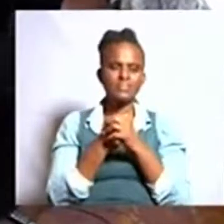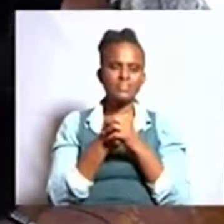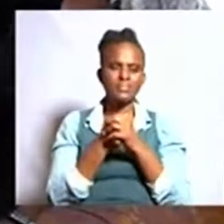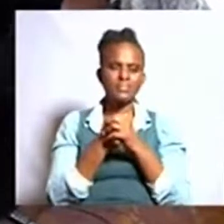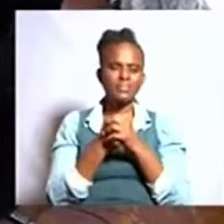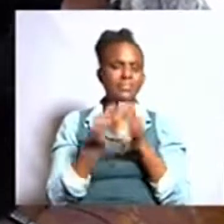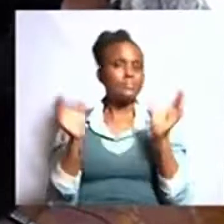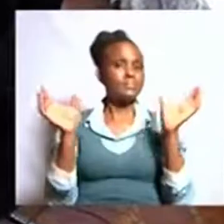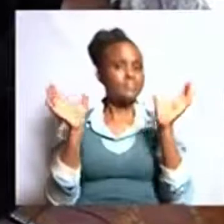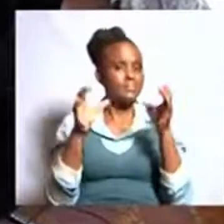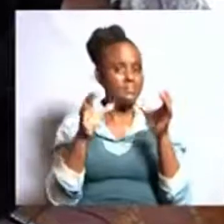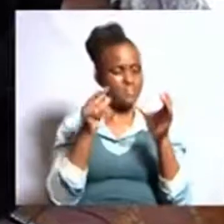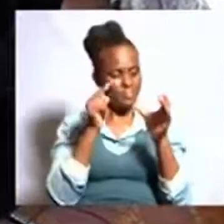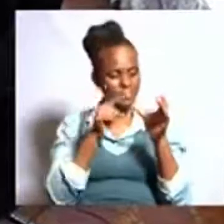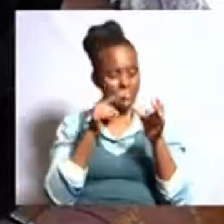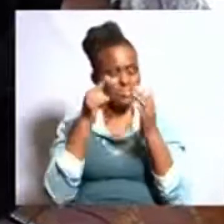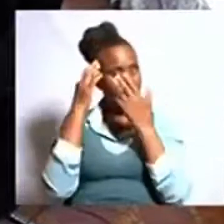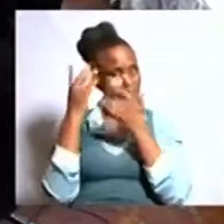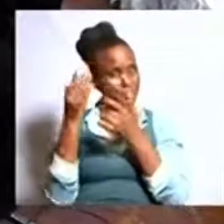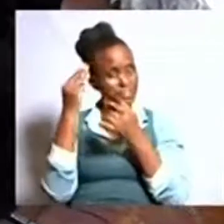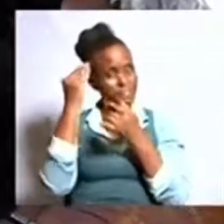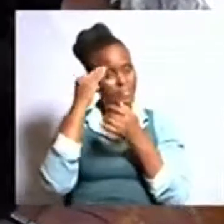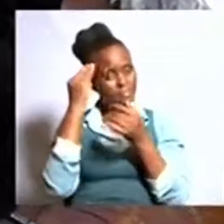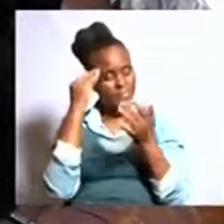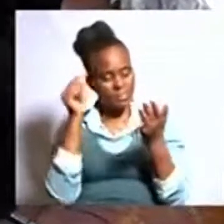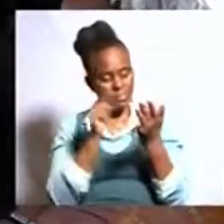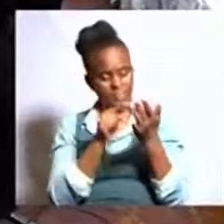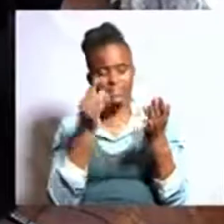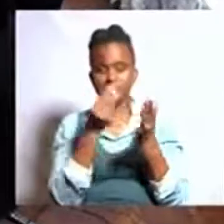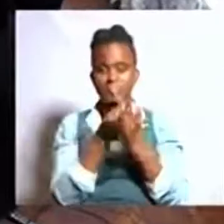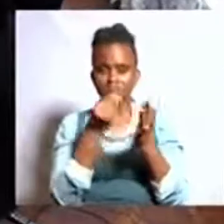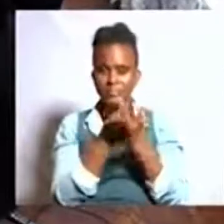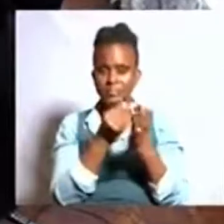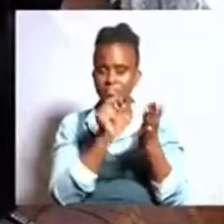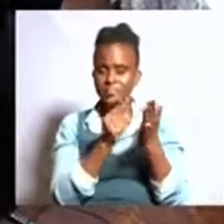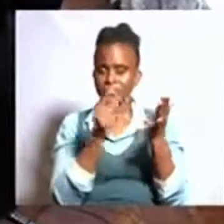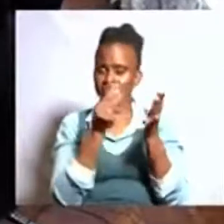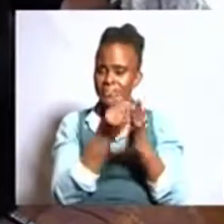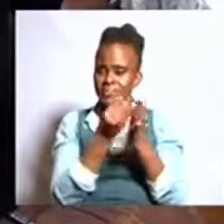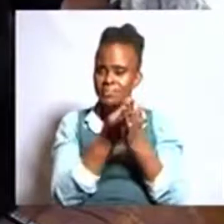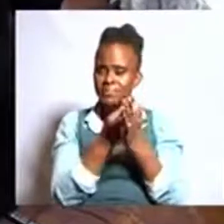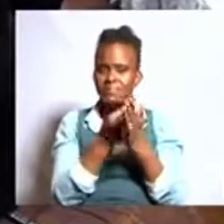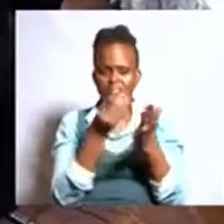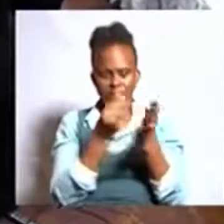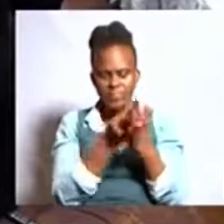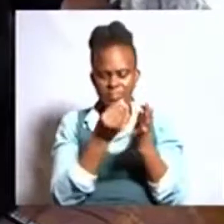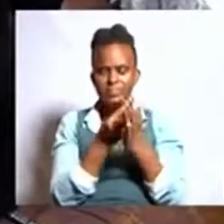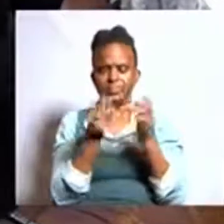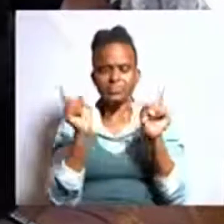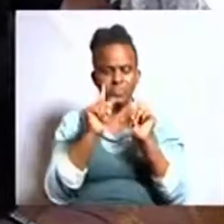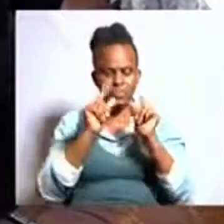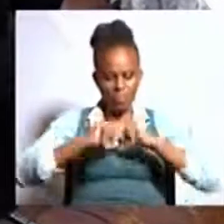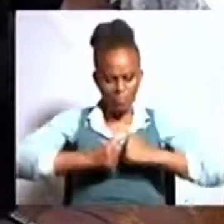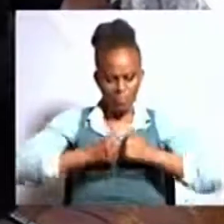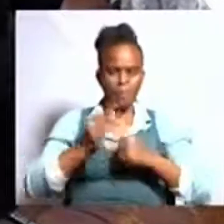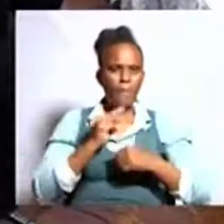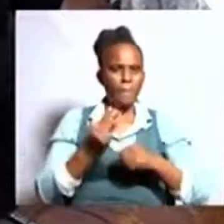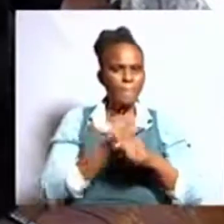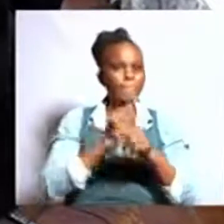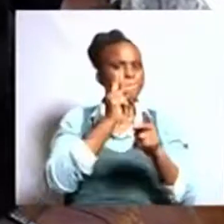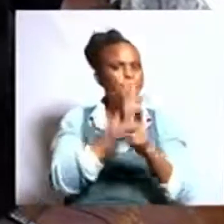The committee may wish to know that this account is an account where we